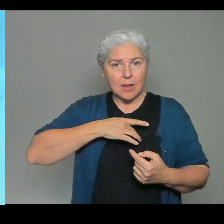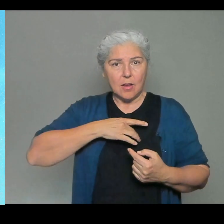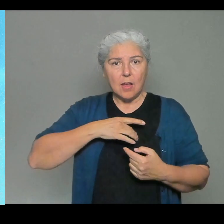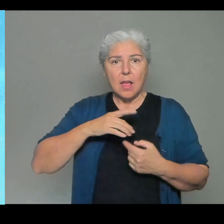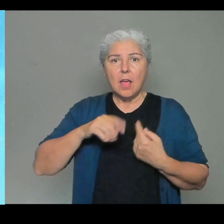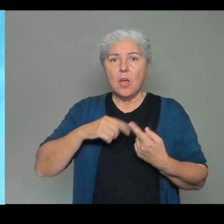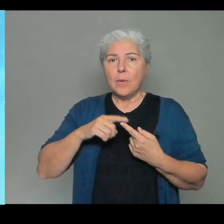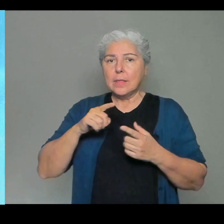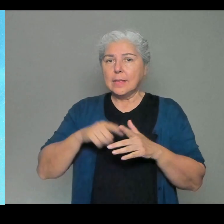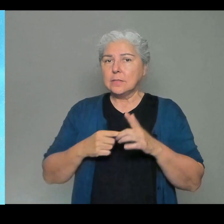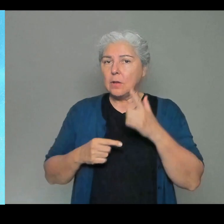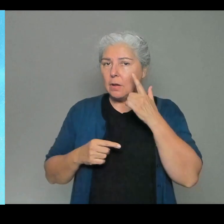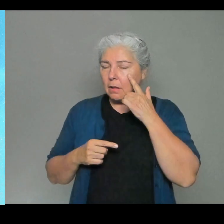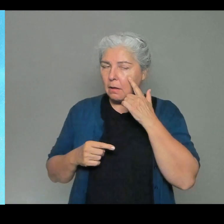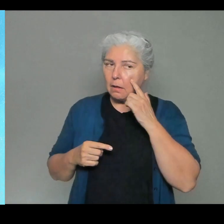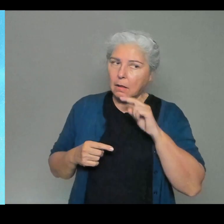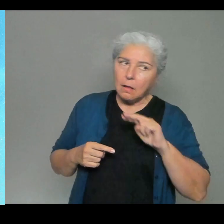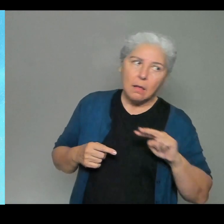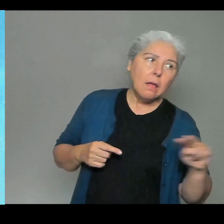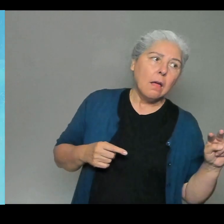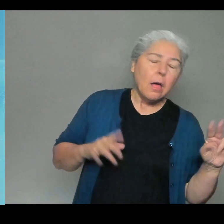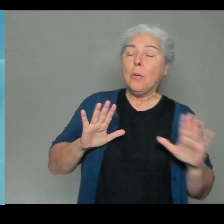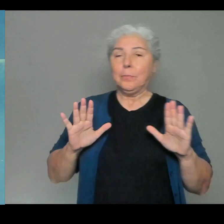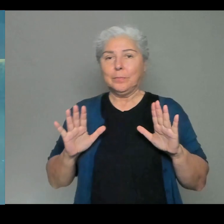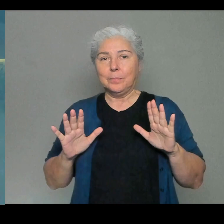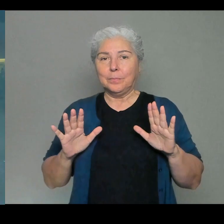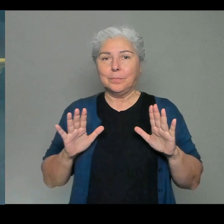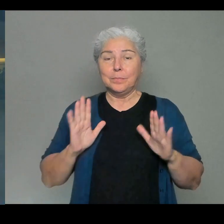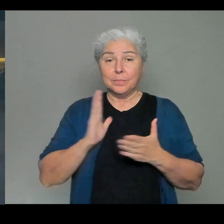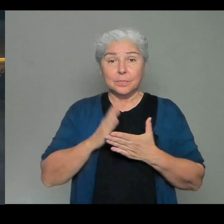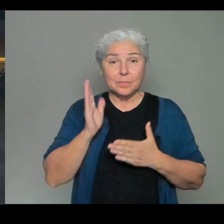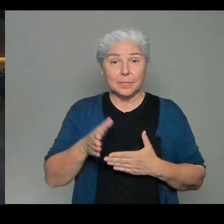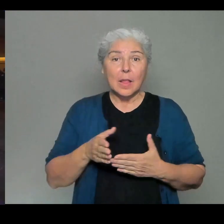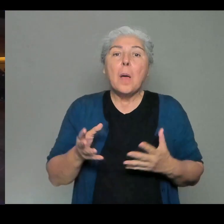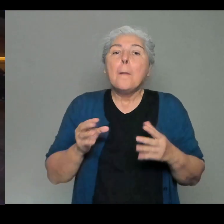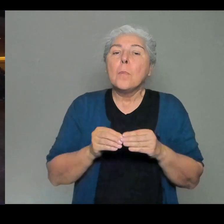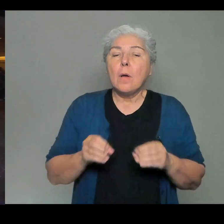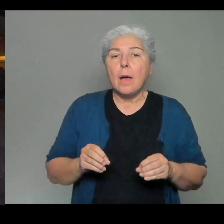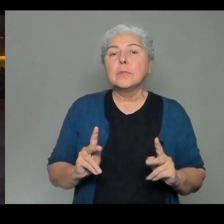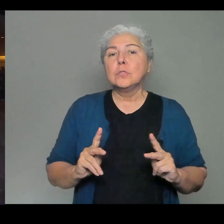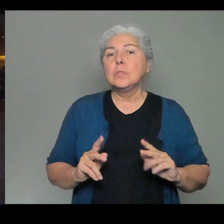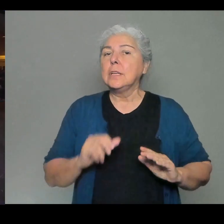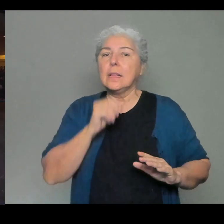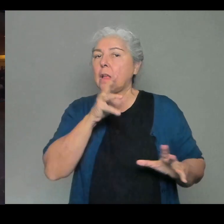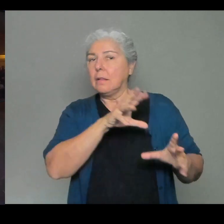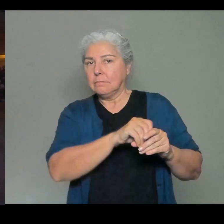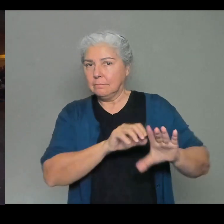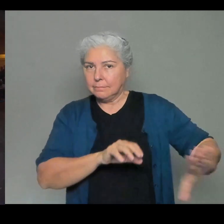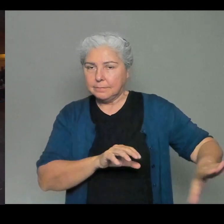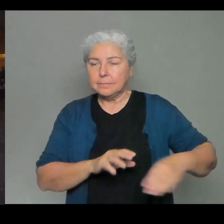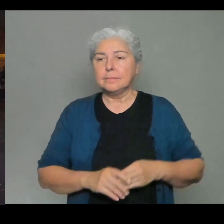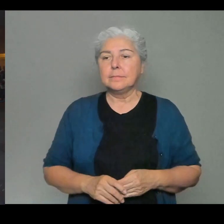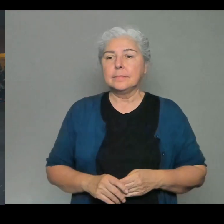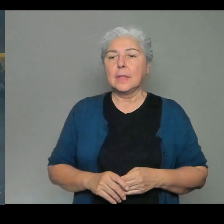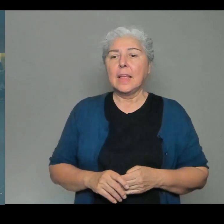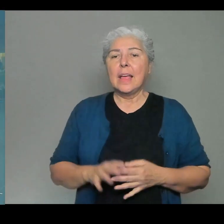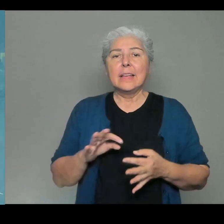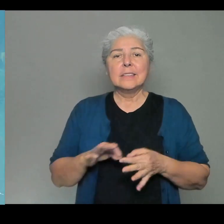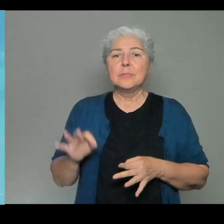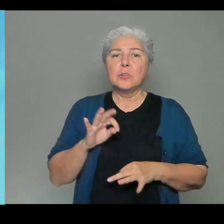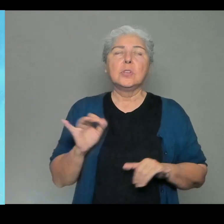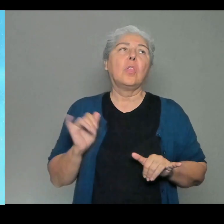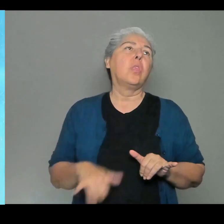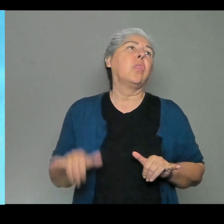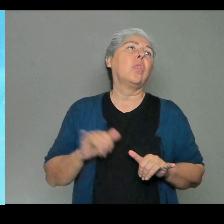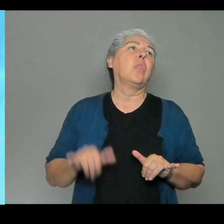when they start to go creeping, they're gonna be like, eh. more chance they're not gonna do it.